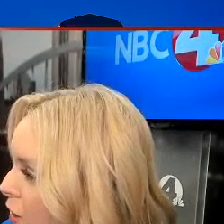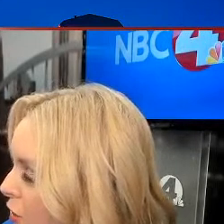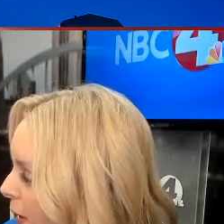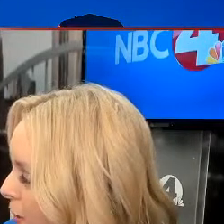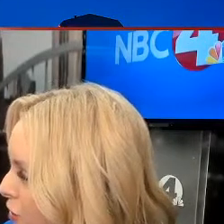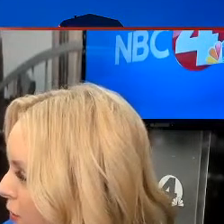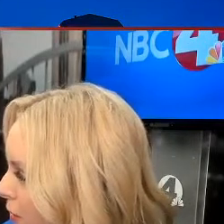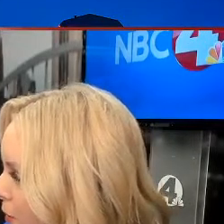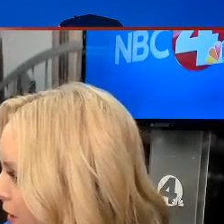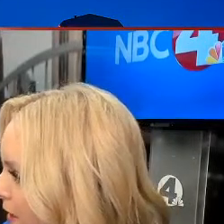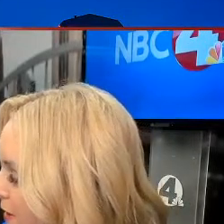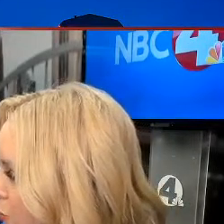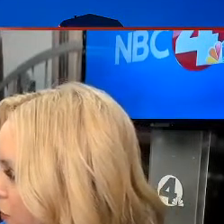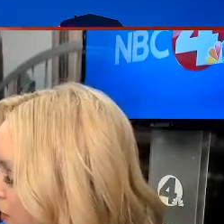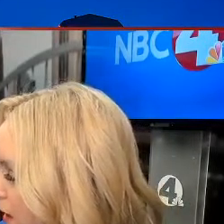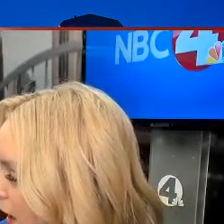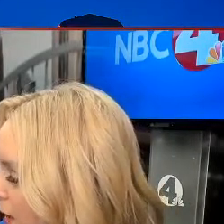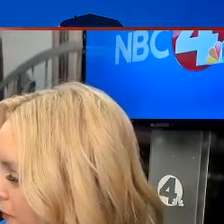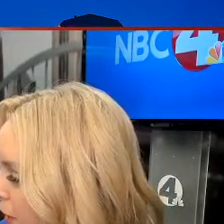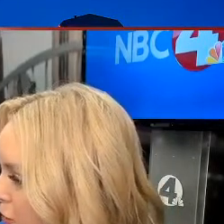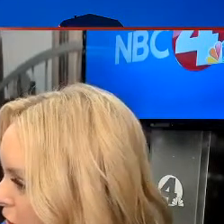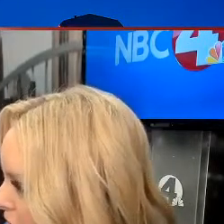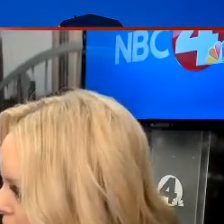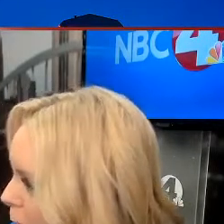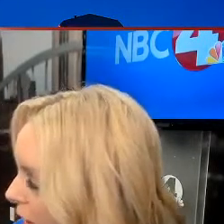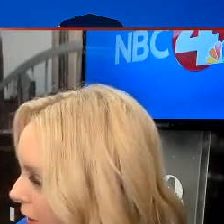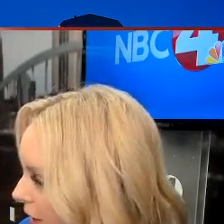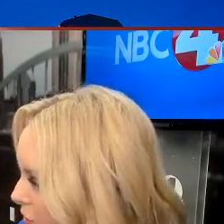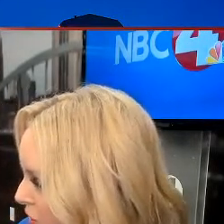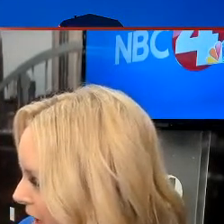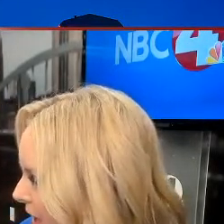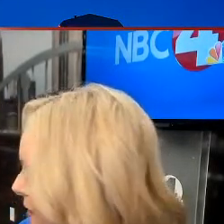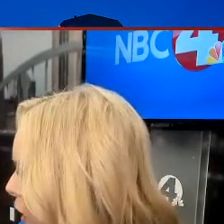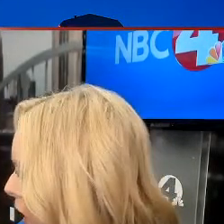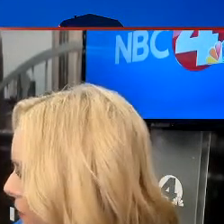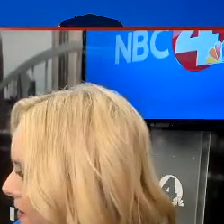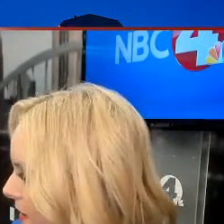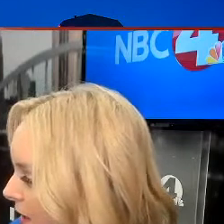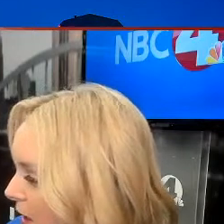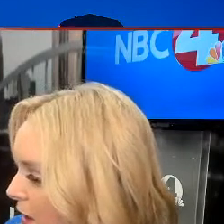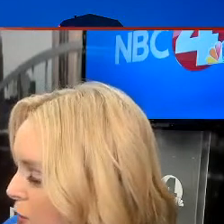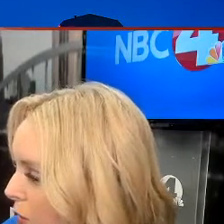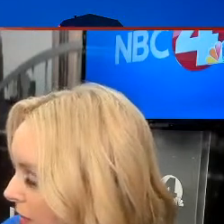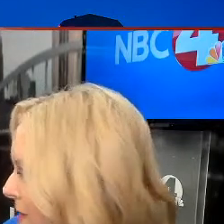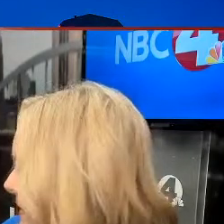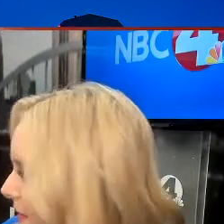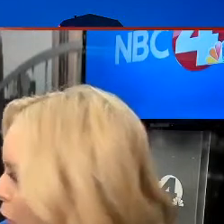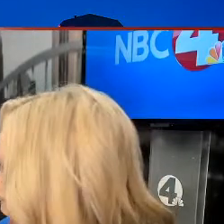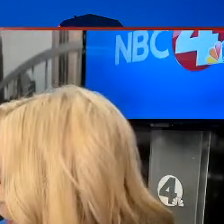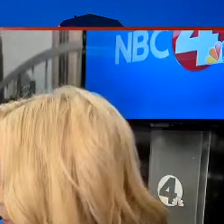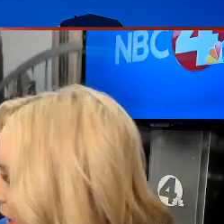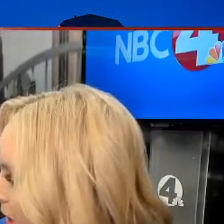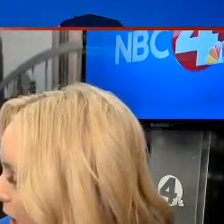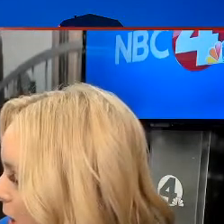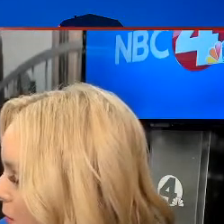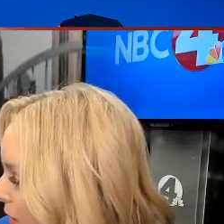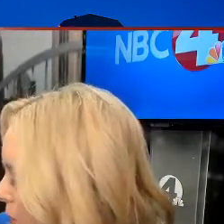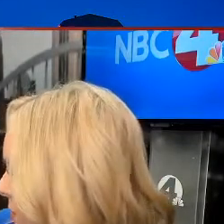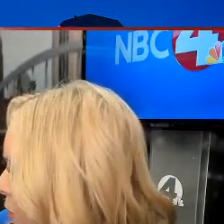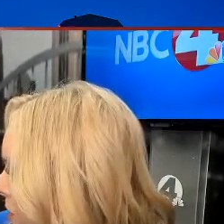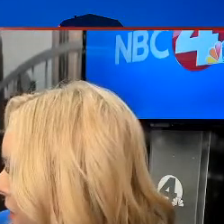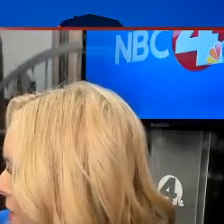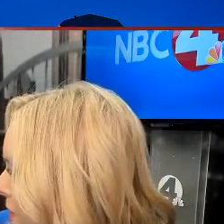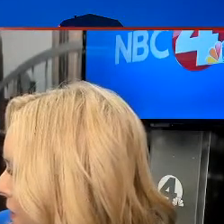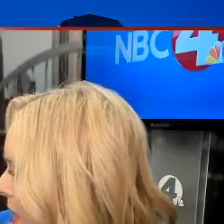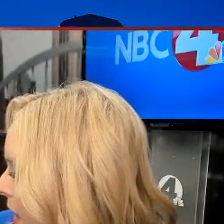And you actually were able to get in touch with the Attorney General of Ohio yesterday, his office, and they said that Ohio State, they